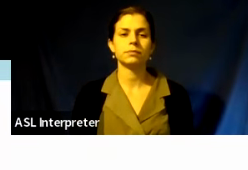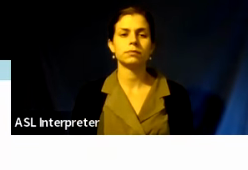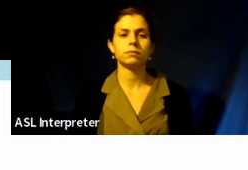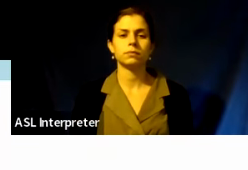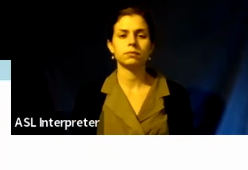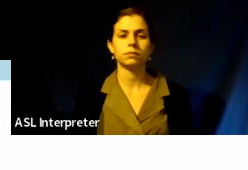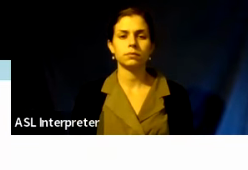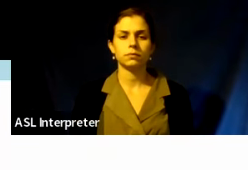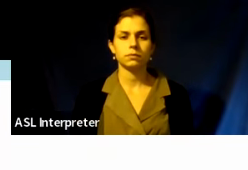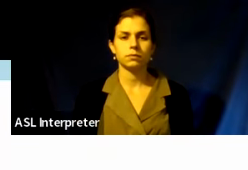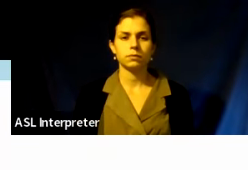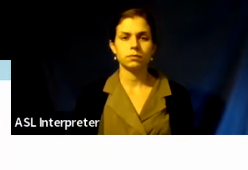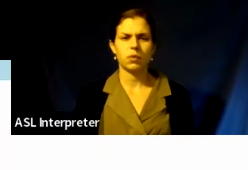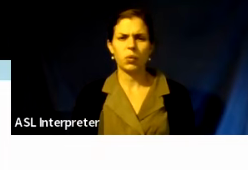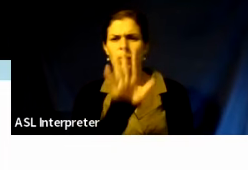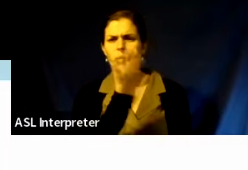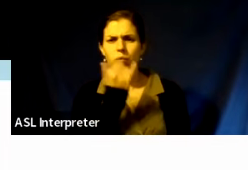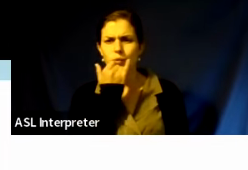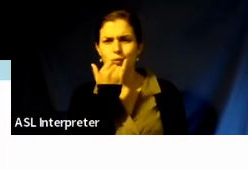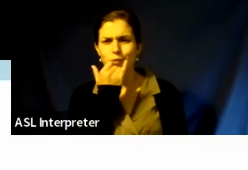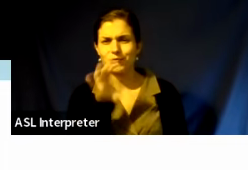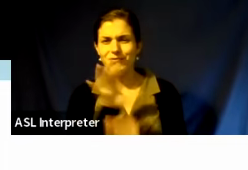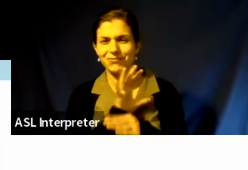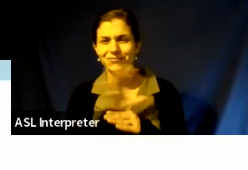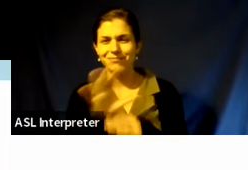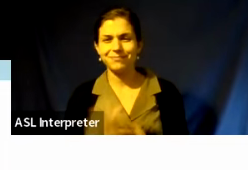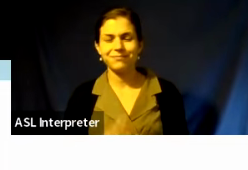Hello, not that one.